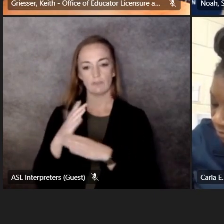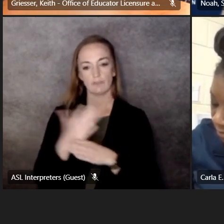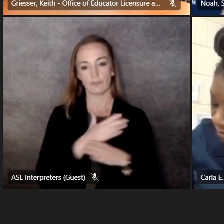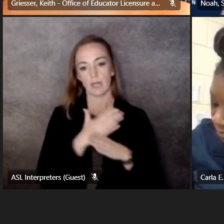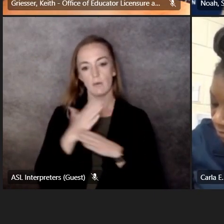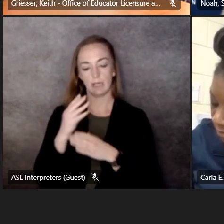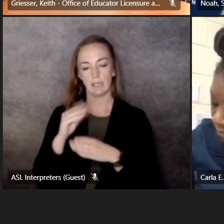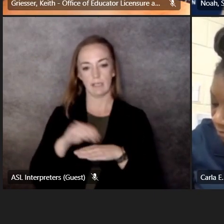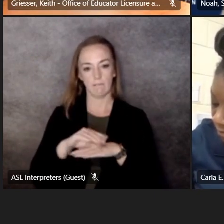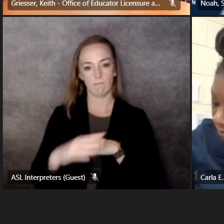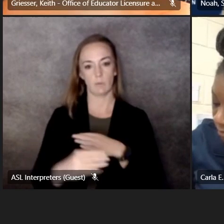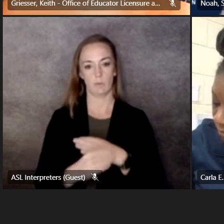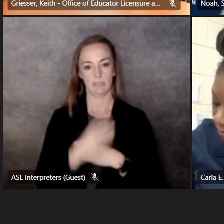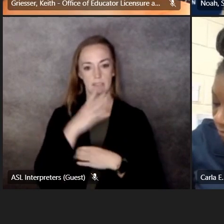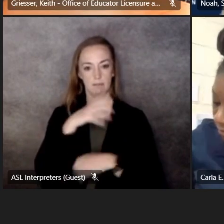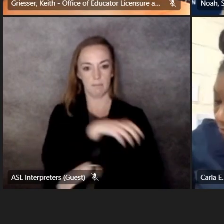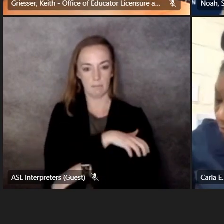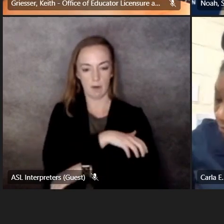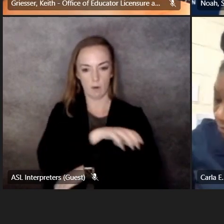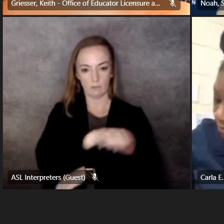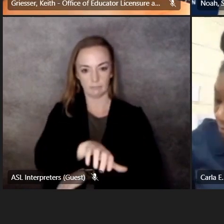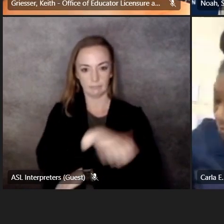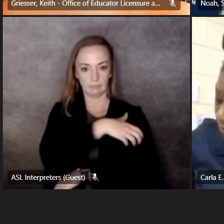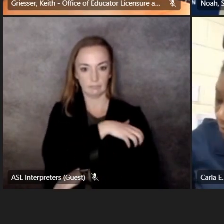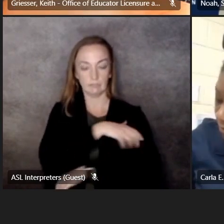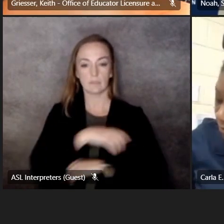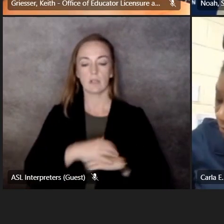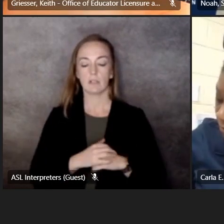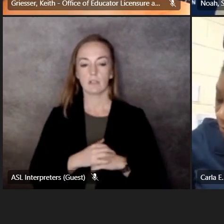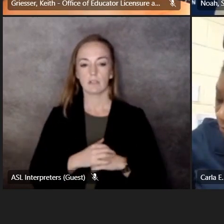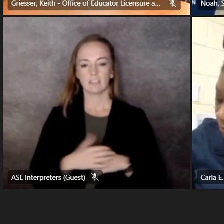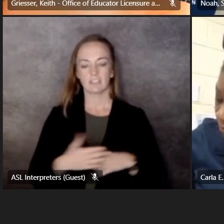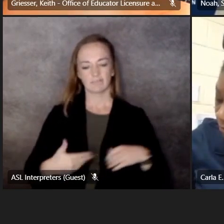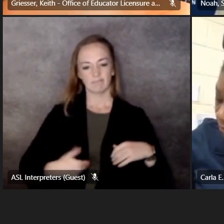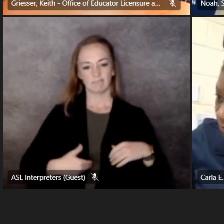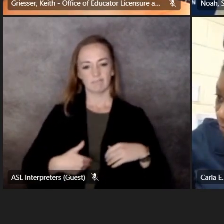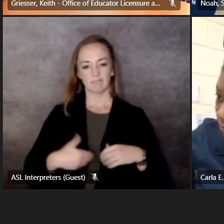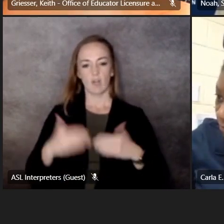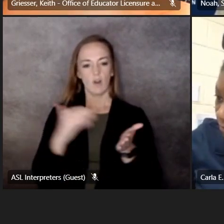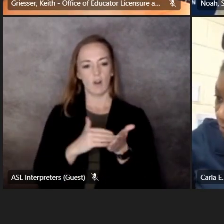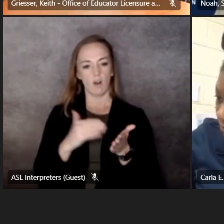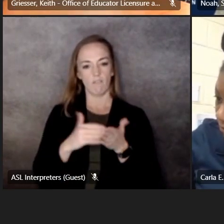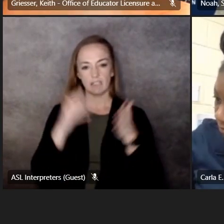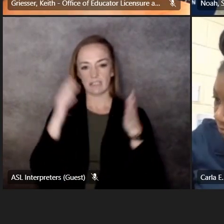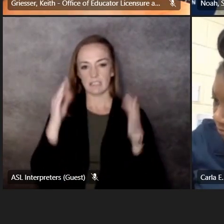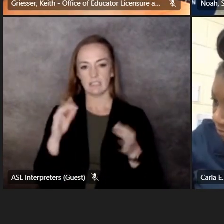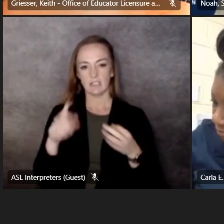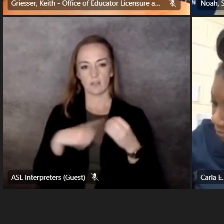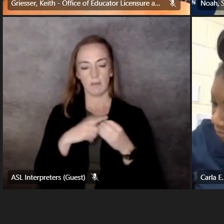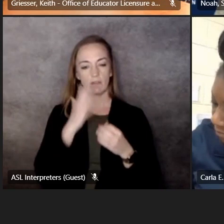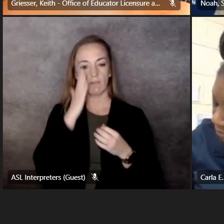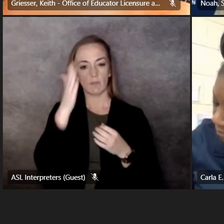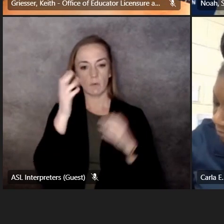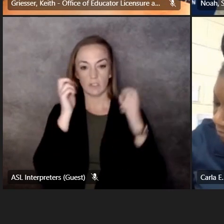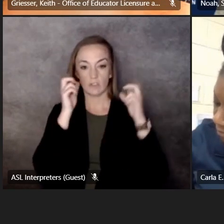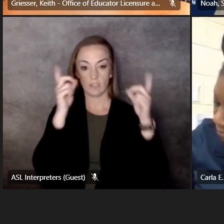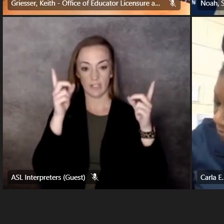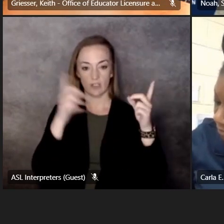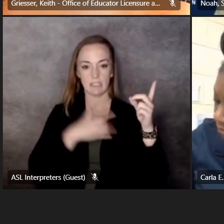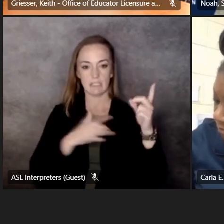power. And that there was a sense that too often decisions around the future of education are made by people in